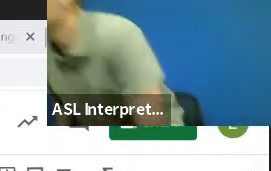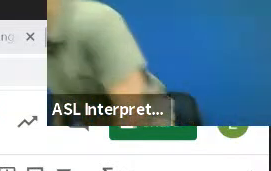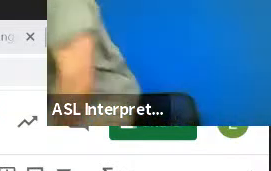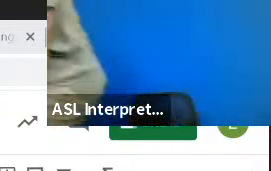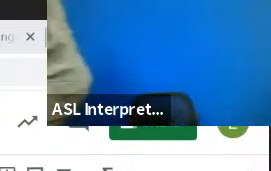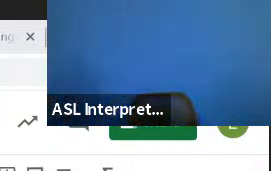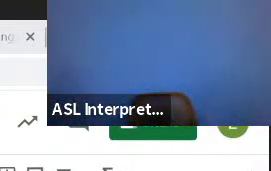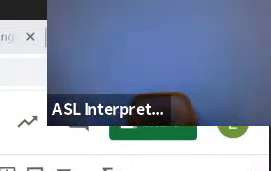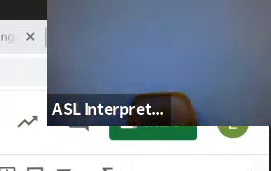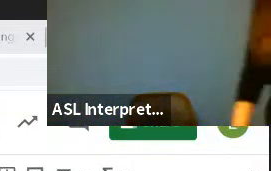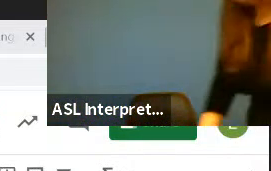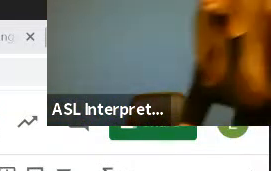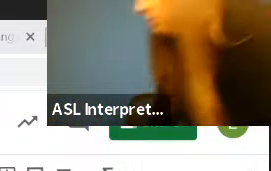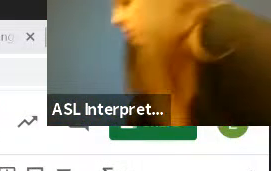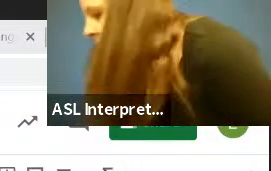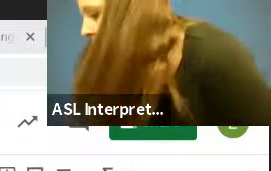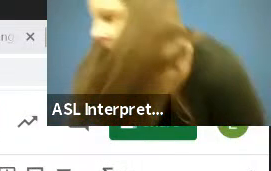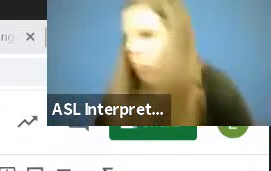Yeah.